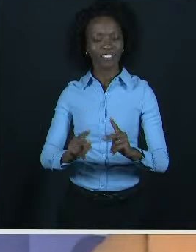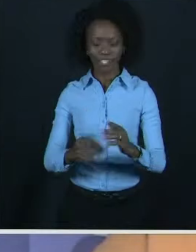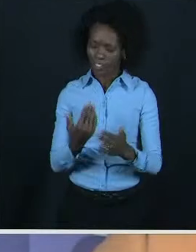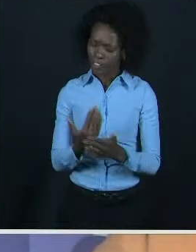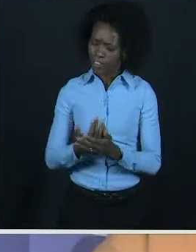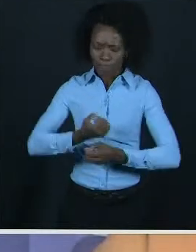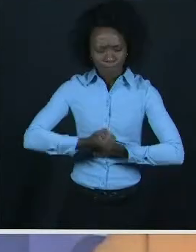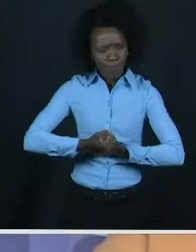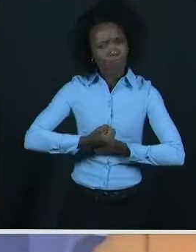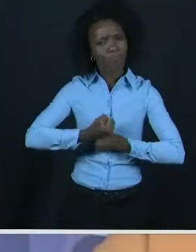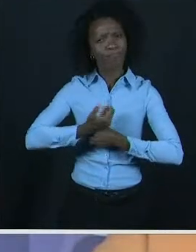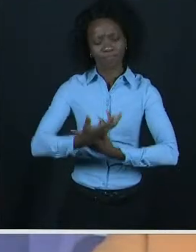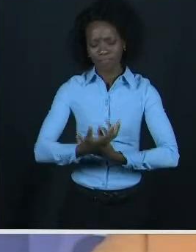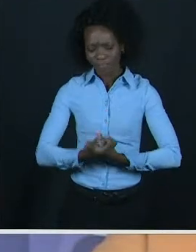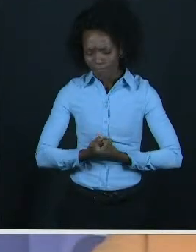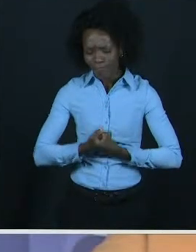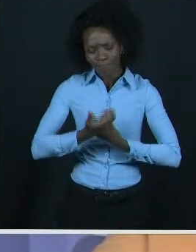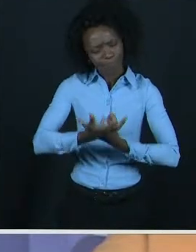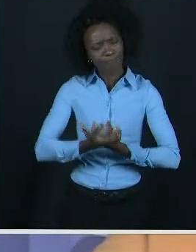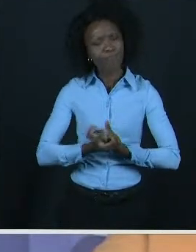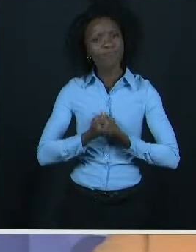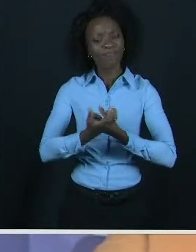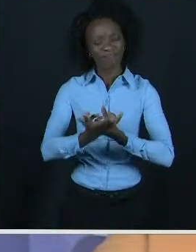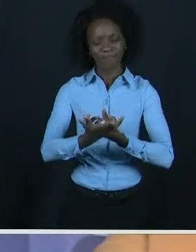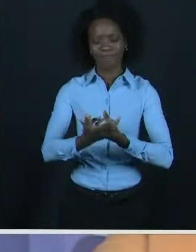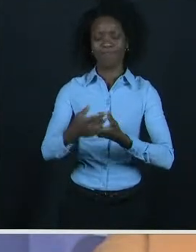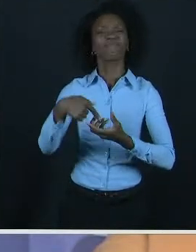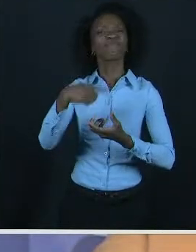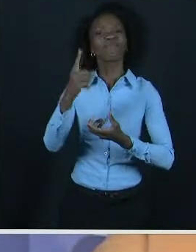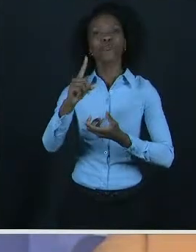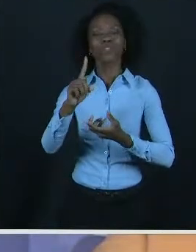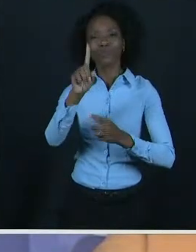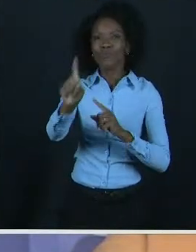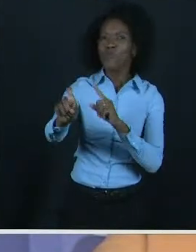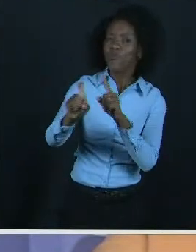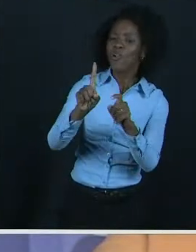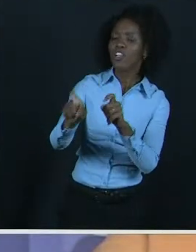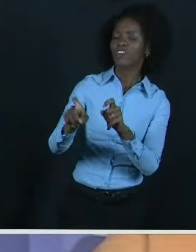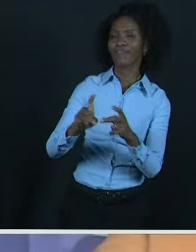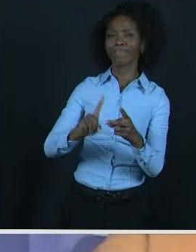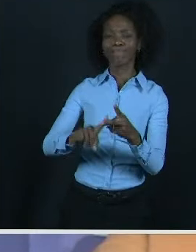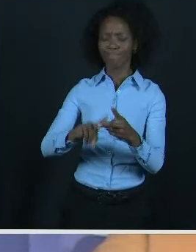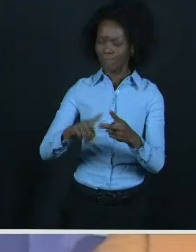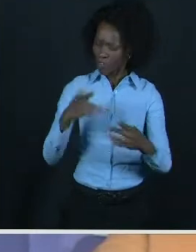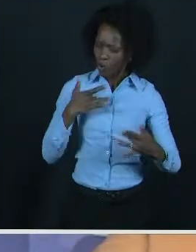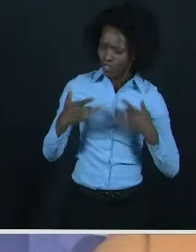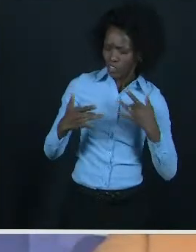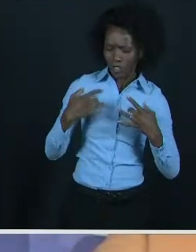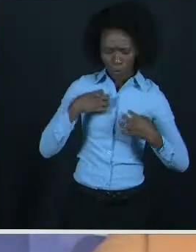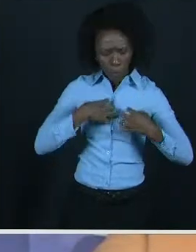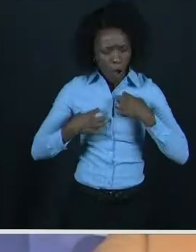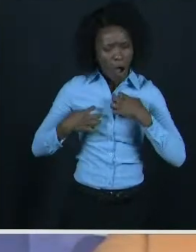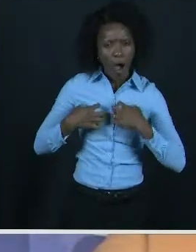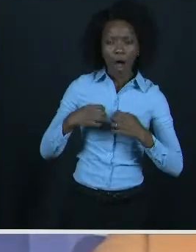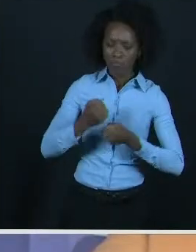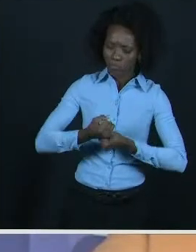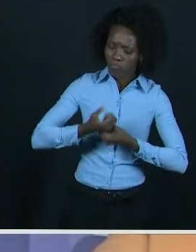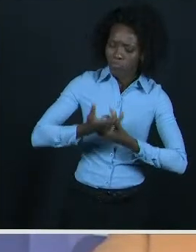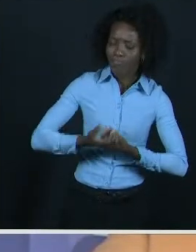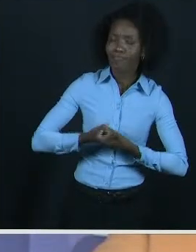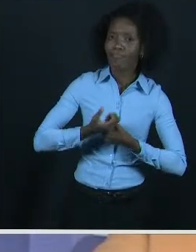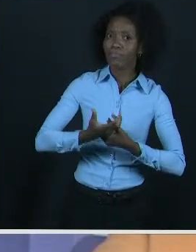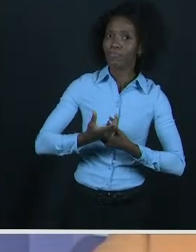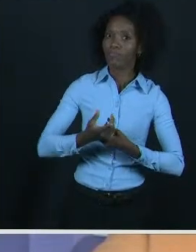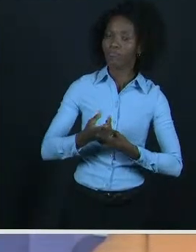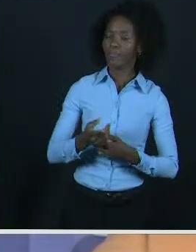to raise a number of questions as well as concerns. The questions